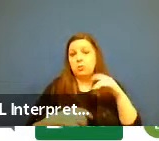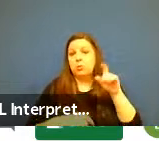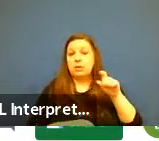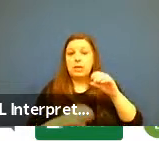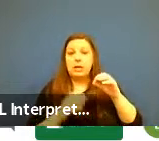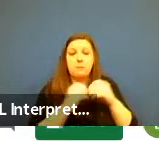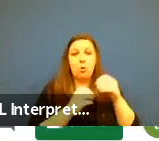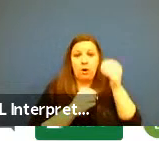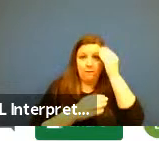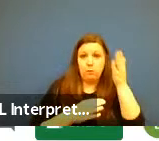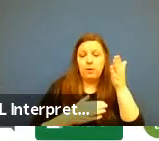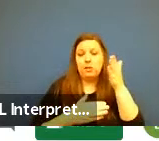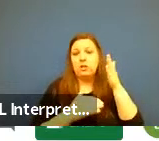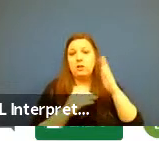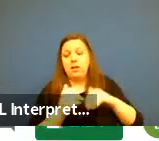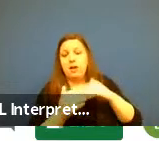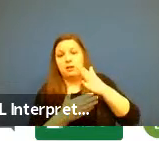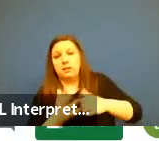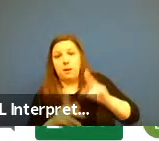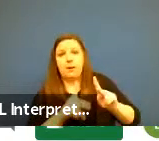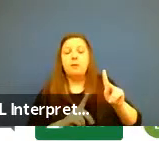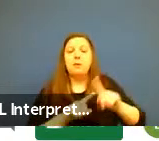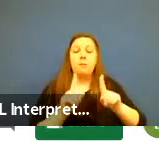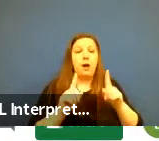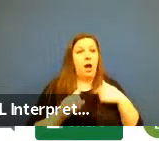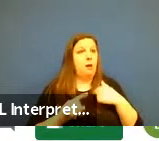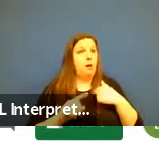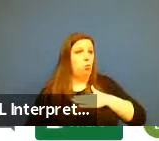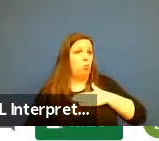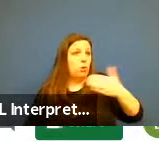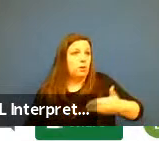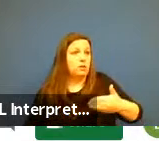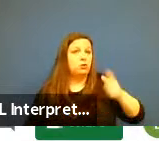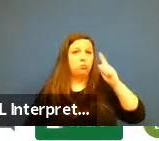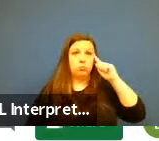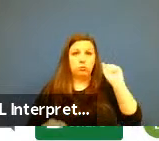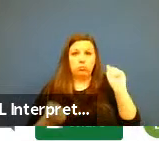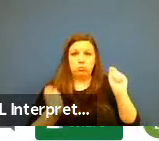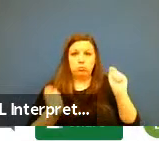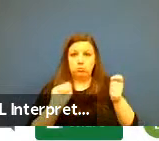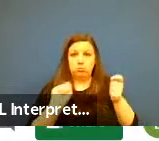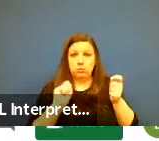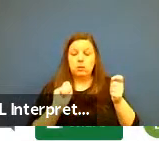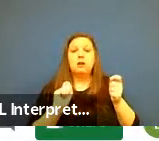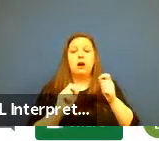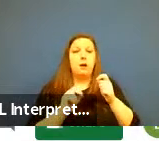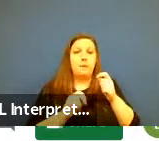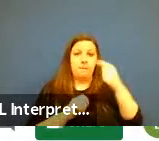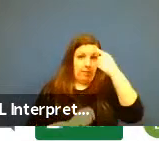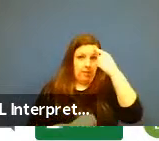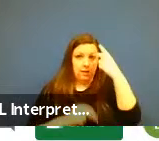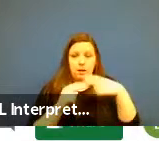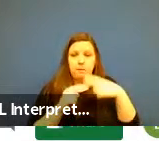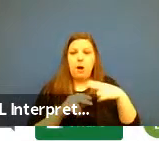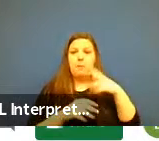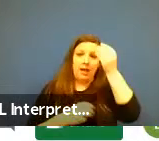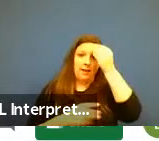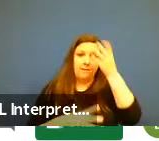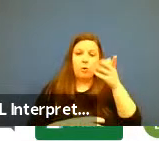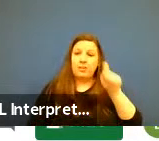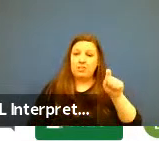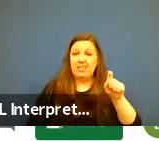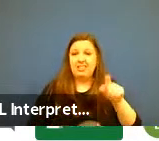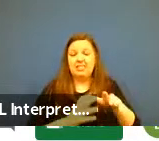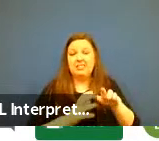certainly adjust my thinking and my information needs as we can. And so I